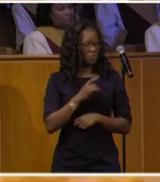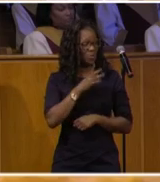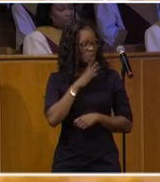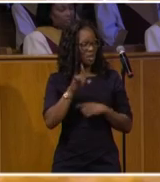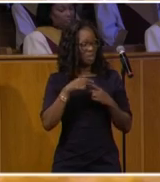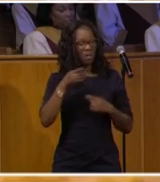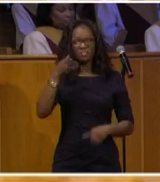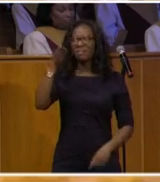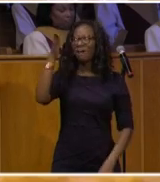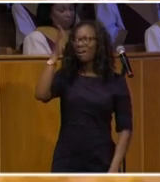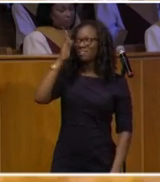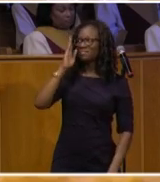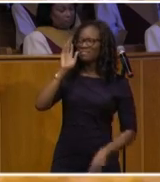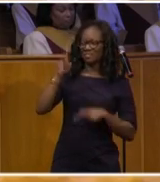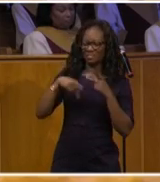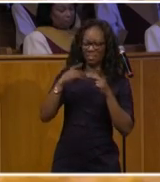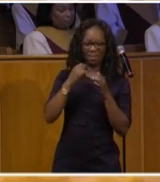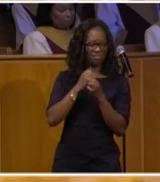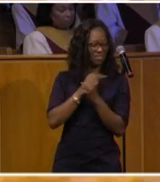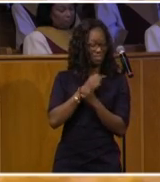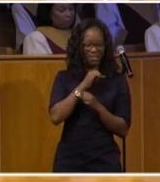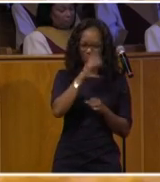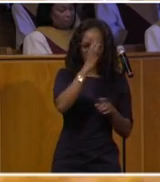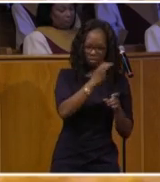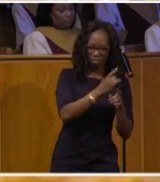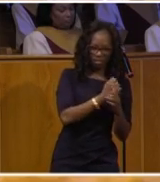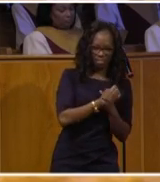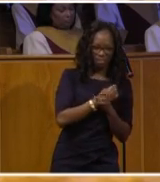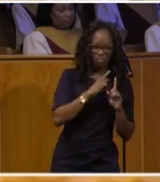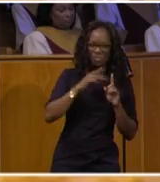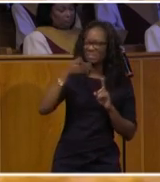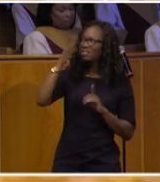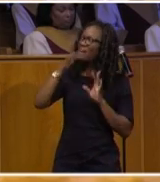about godly love, not brotherly love.